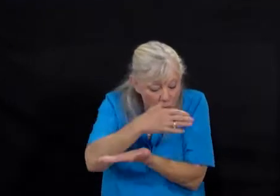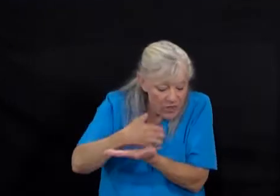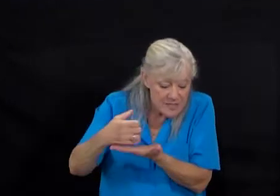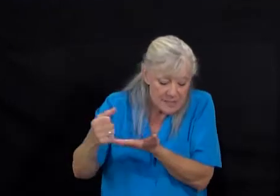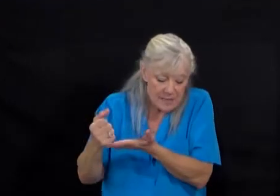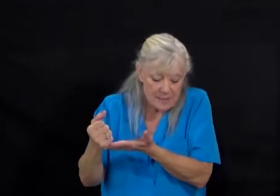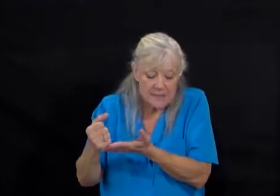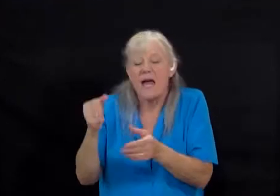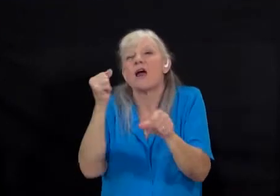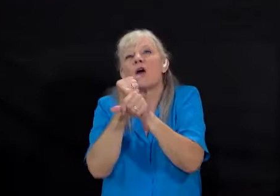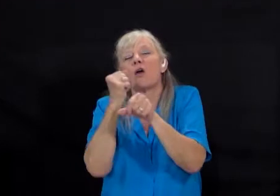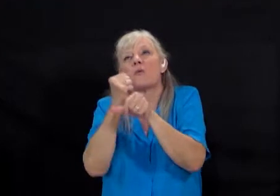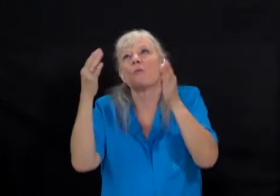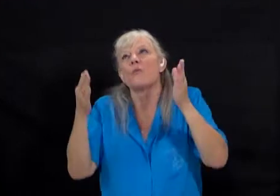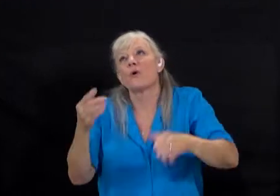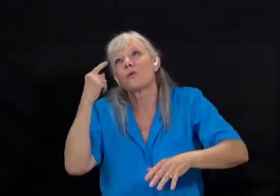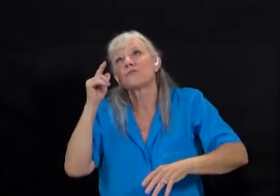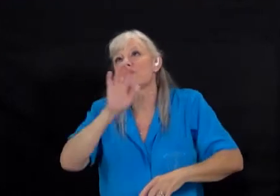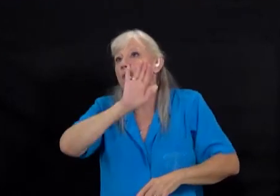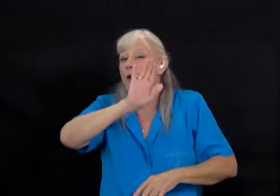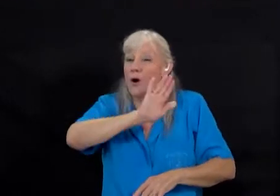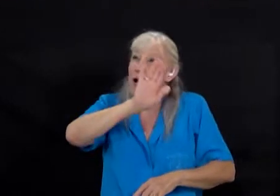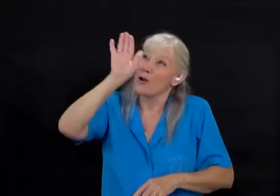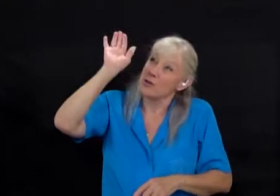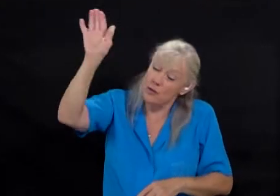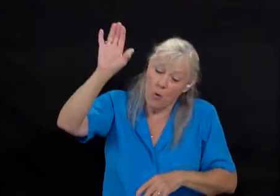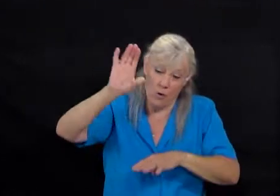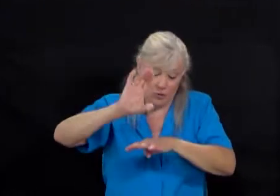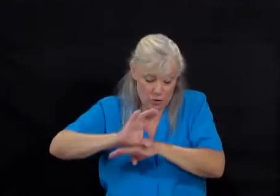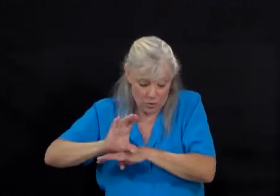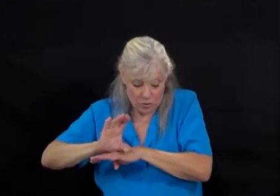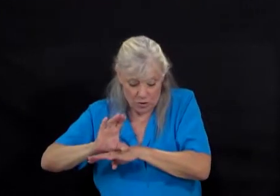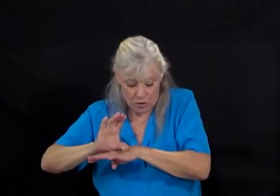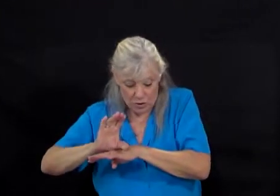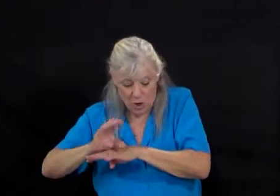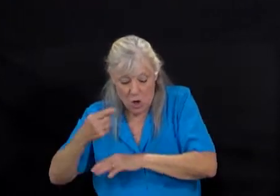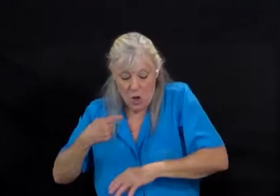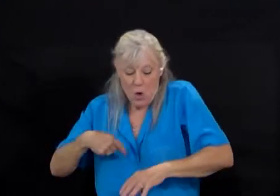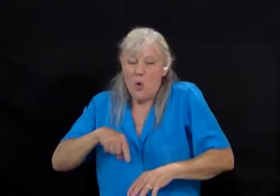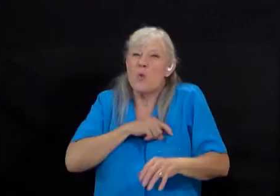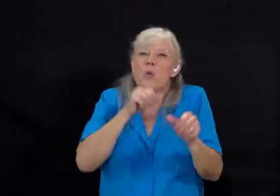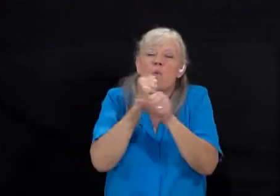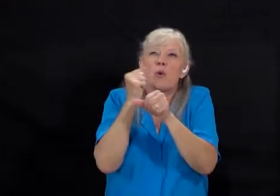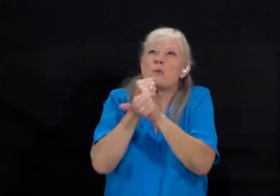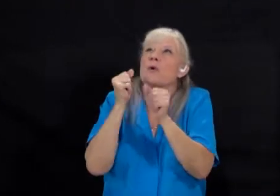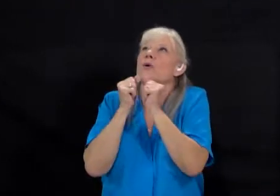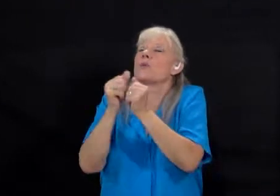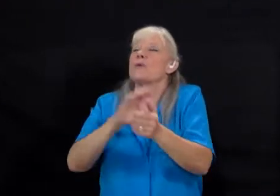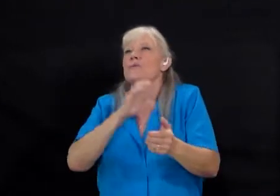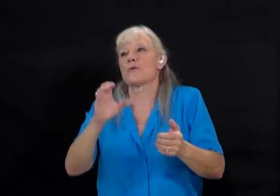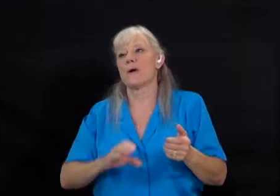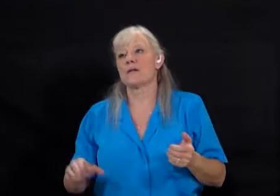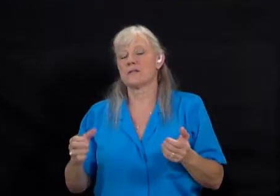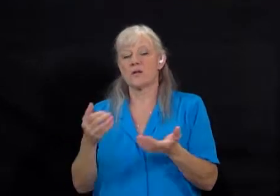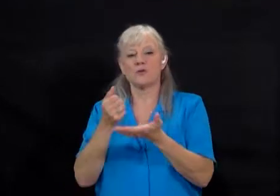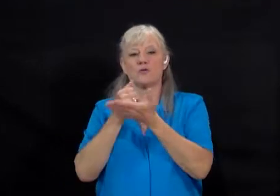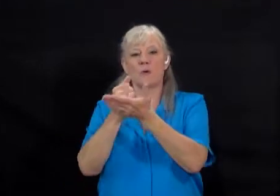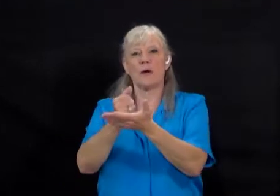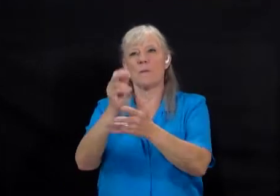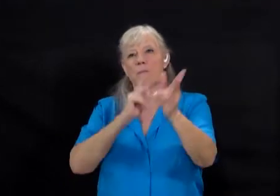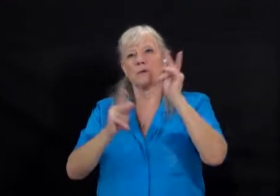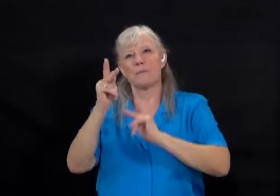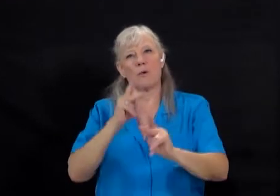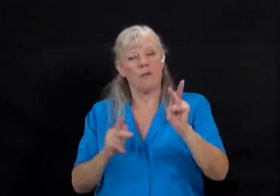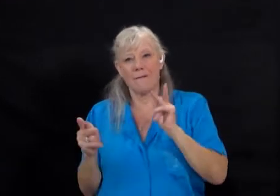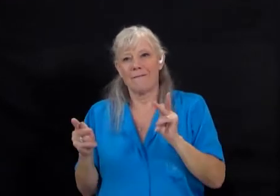of laborers for your church, fellow laborers with Christ, to spend and consume themselves for souls through the same